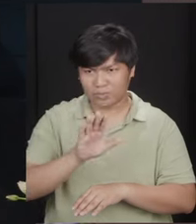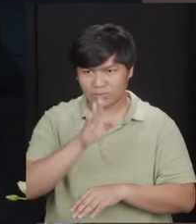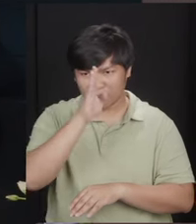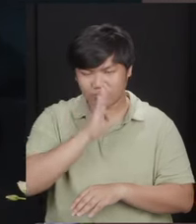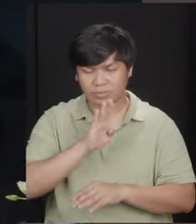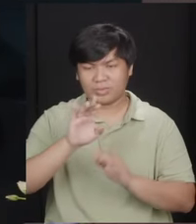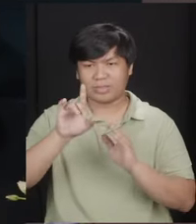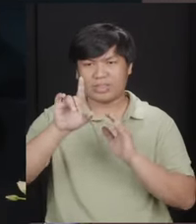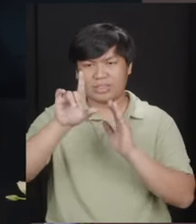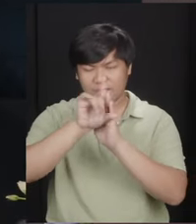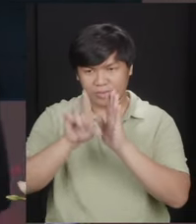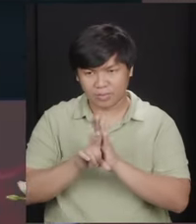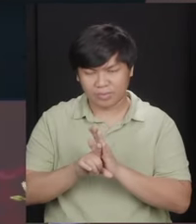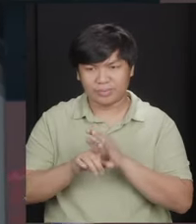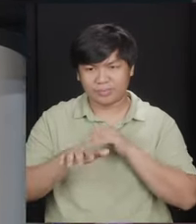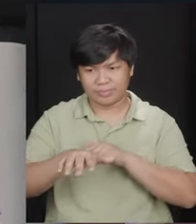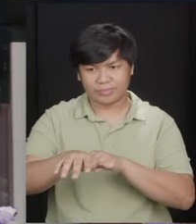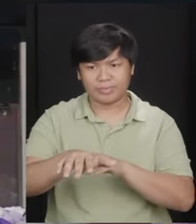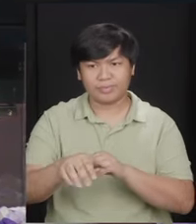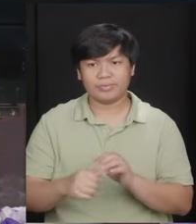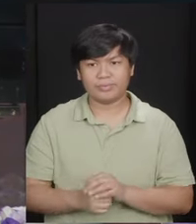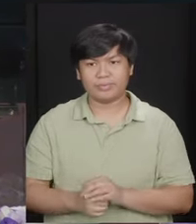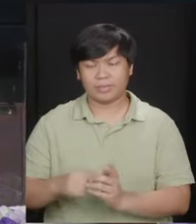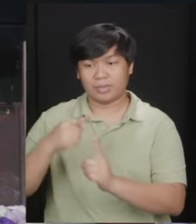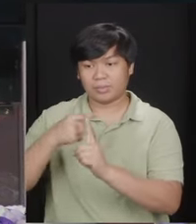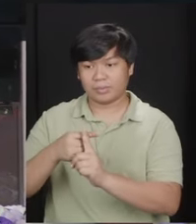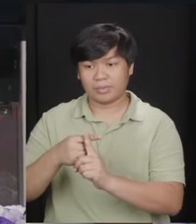traffic laws. Prohibitive. Positive.